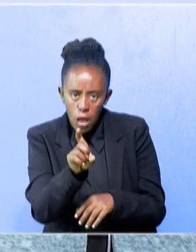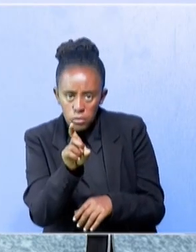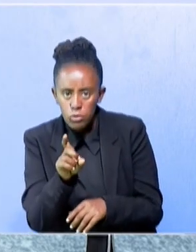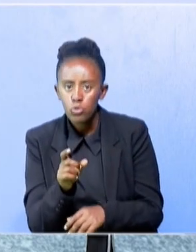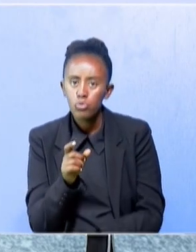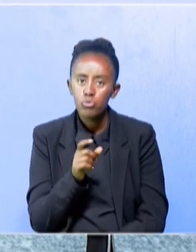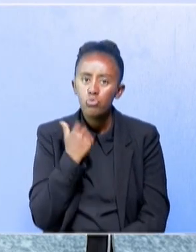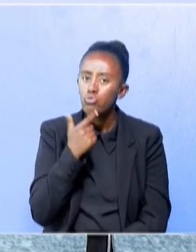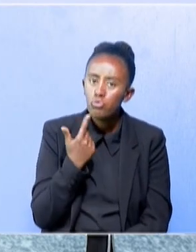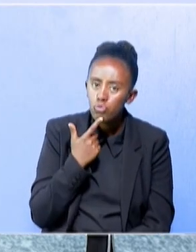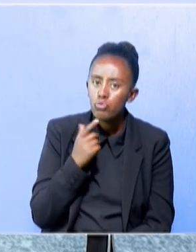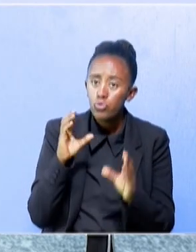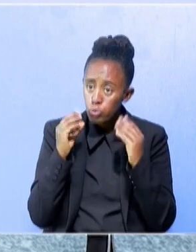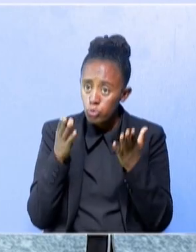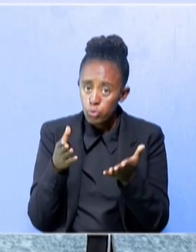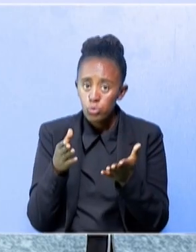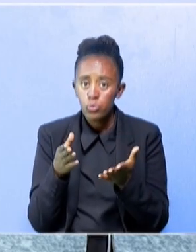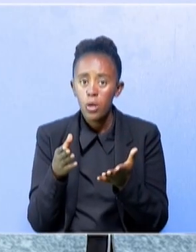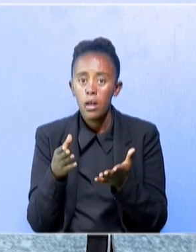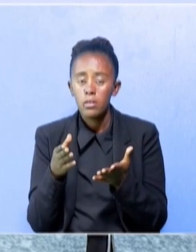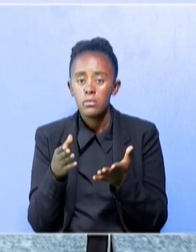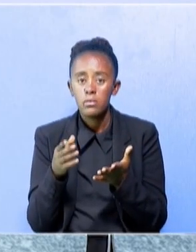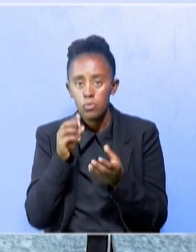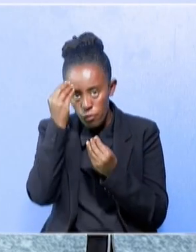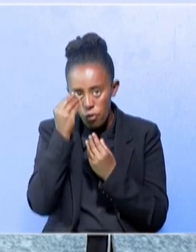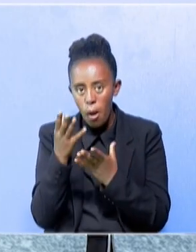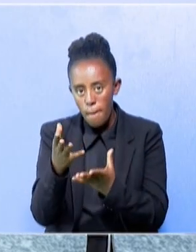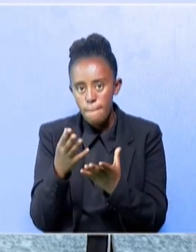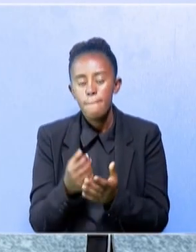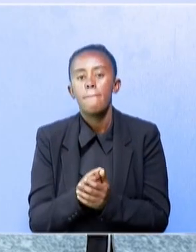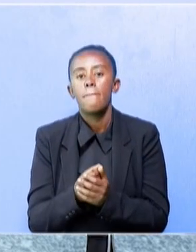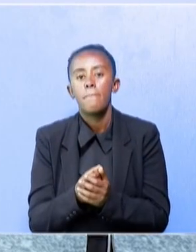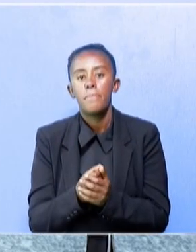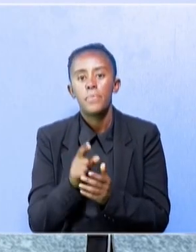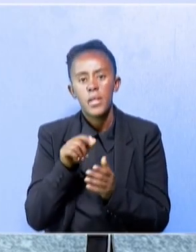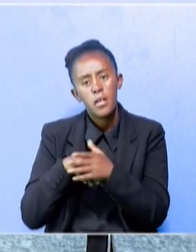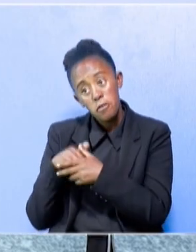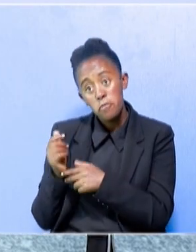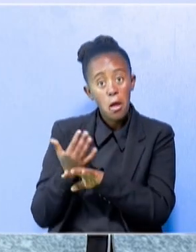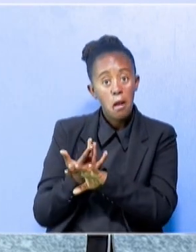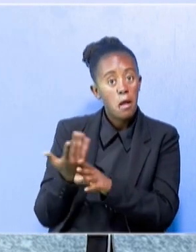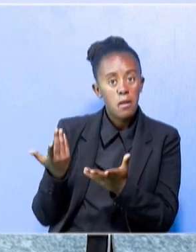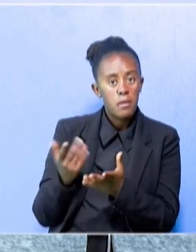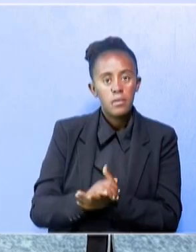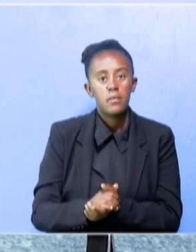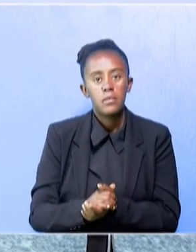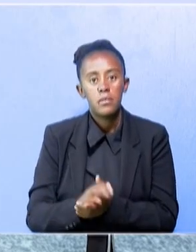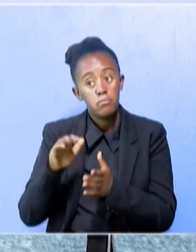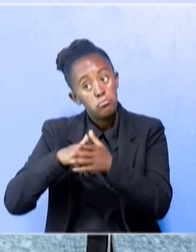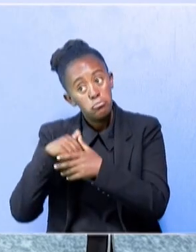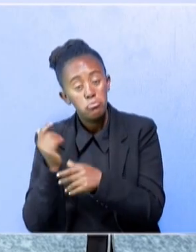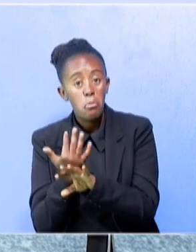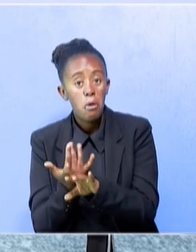you who the teacher in your class, you inform to your teacher that, oh, he left the class early. He left the class